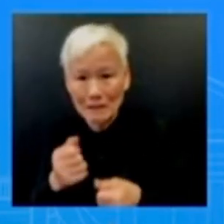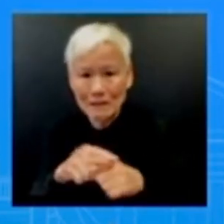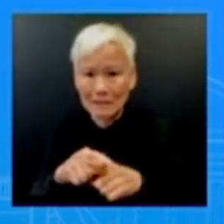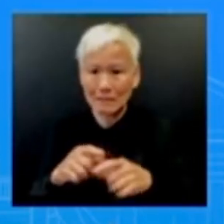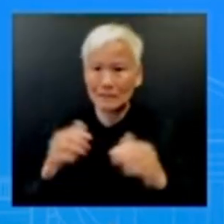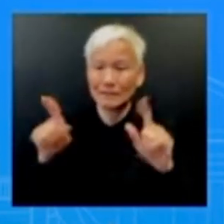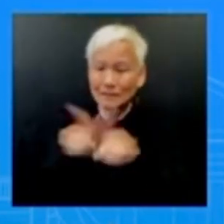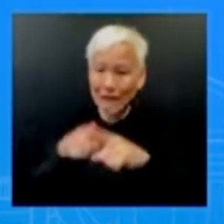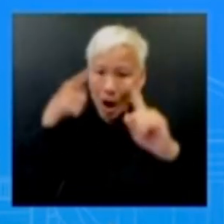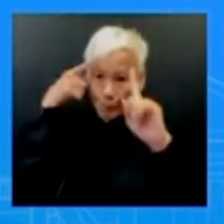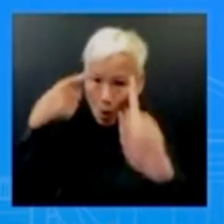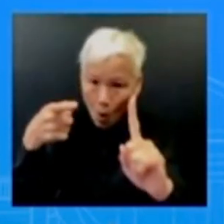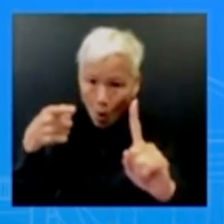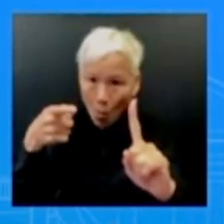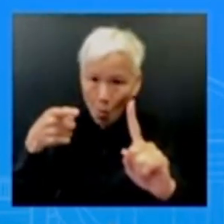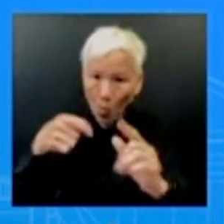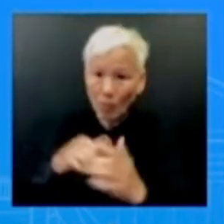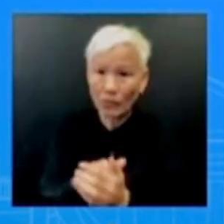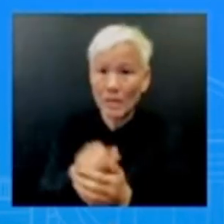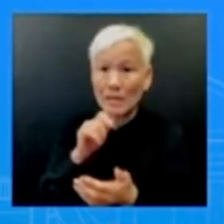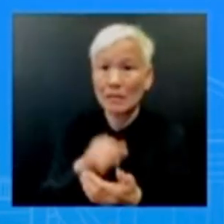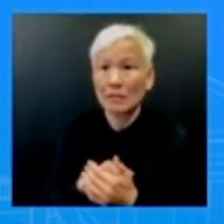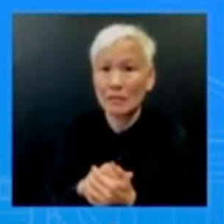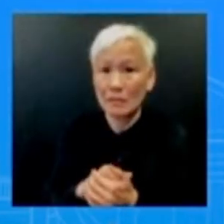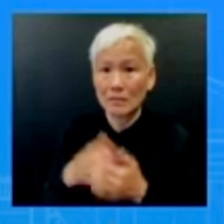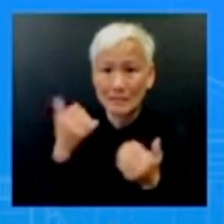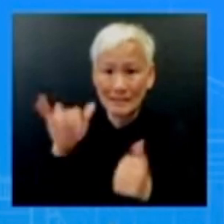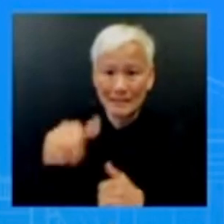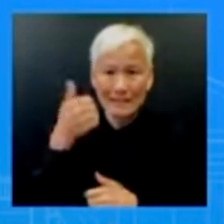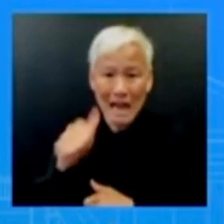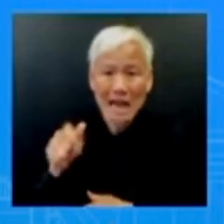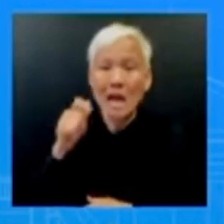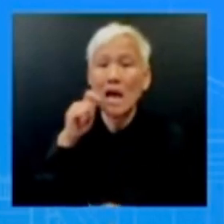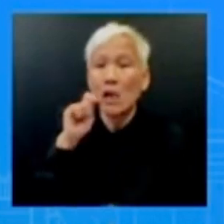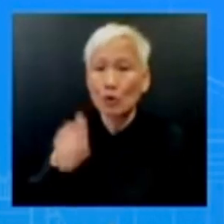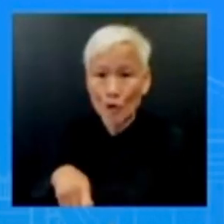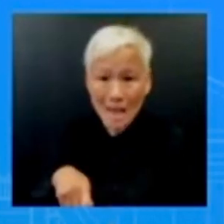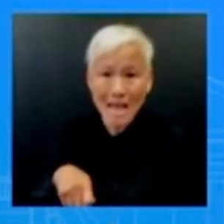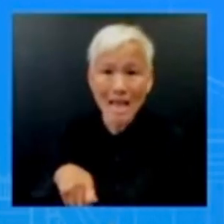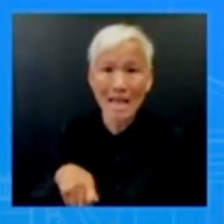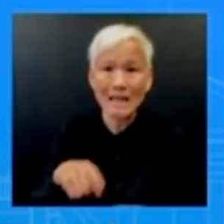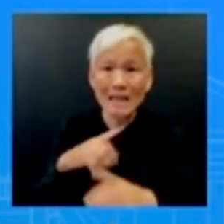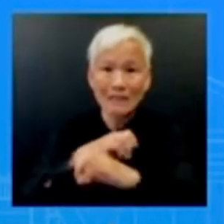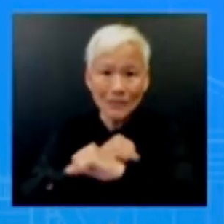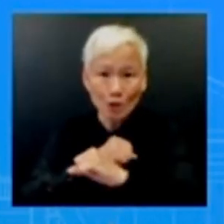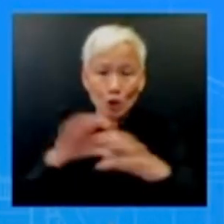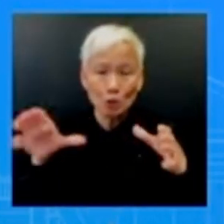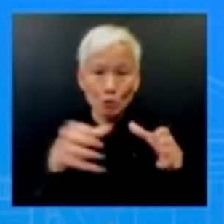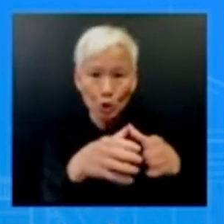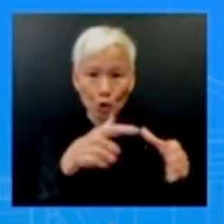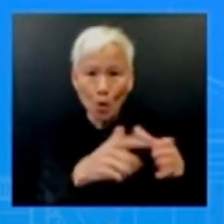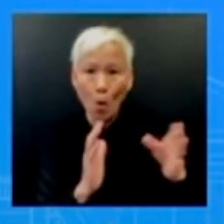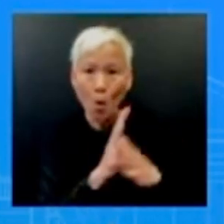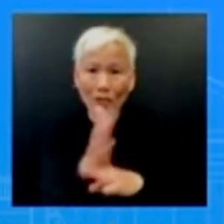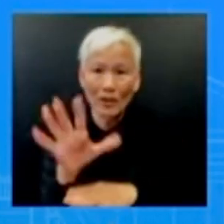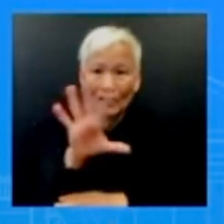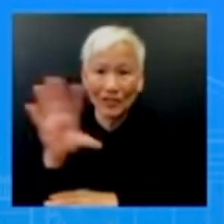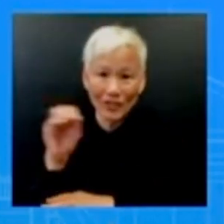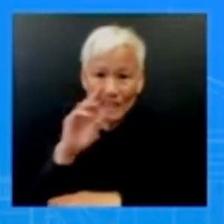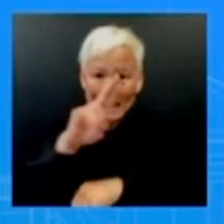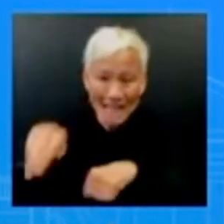10th Ukraine Defense Contact Group, more than 50 nations, again more than 50 nations at each and every one. And those are